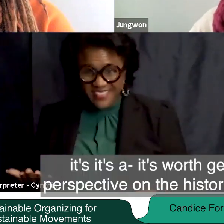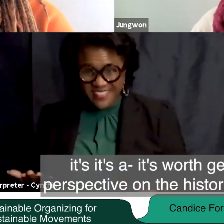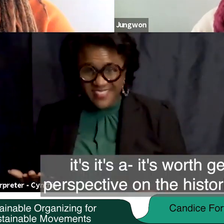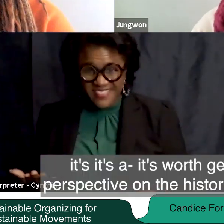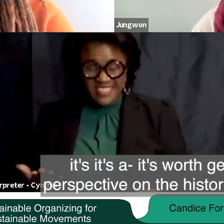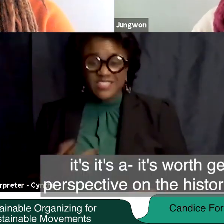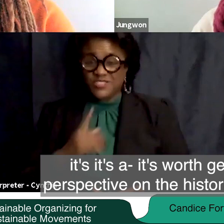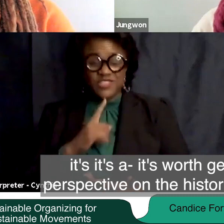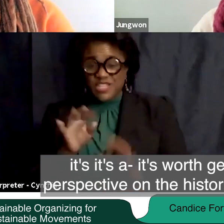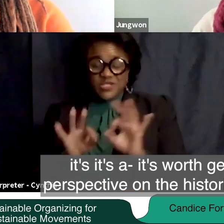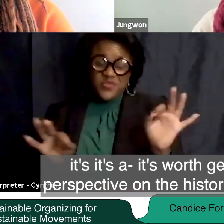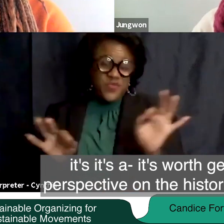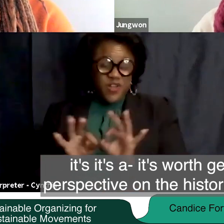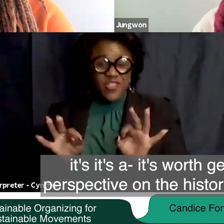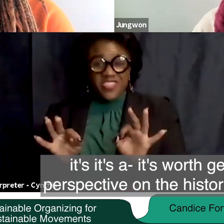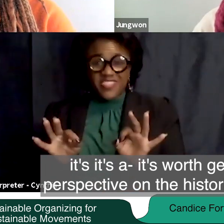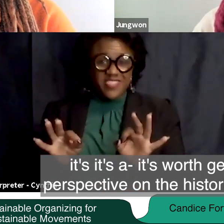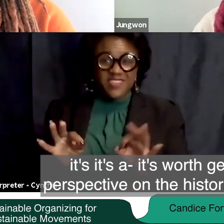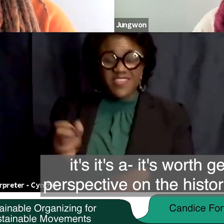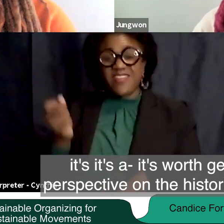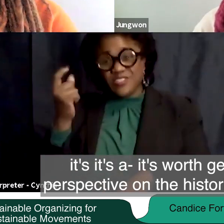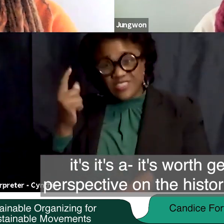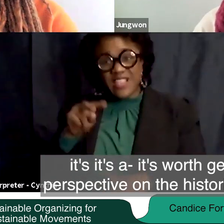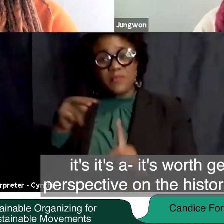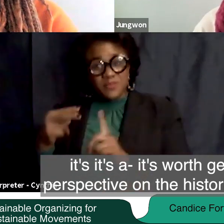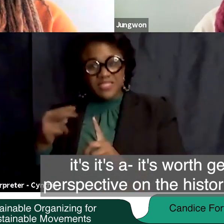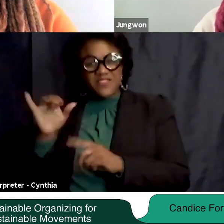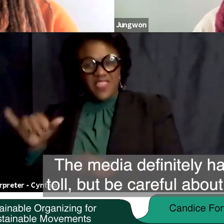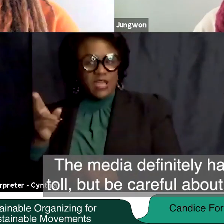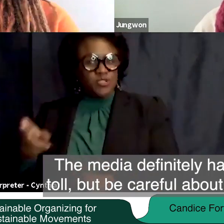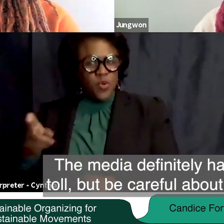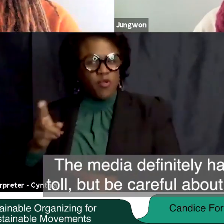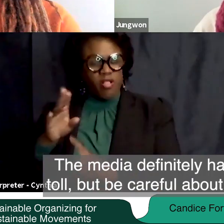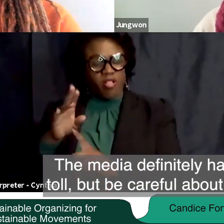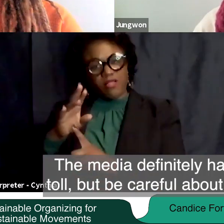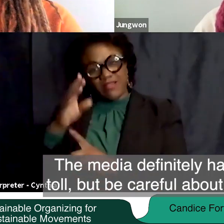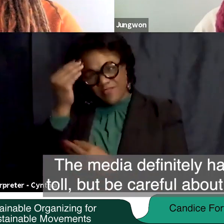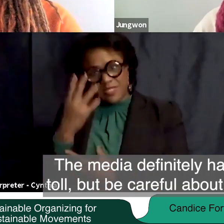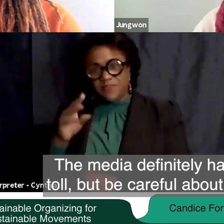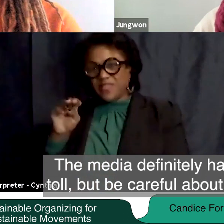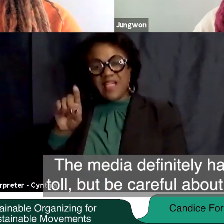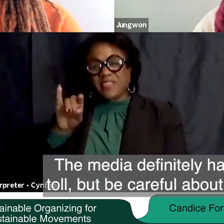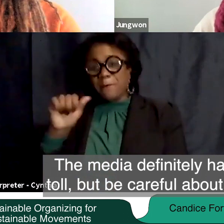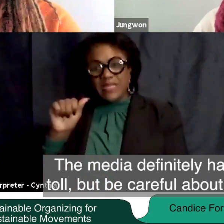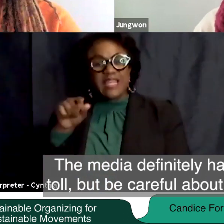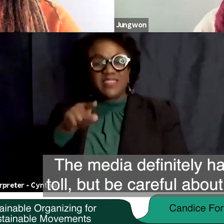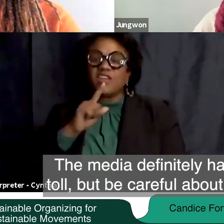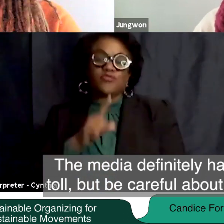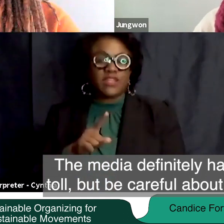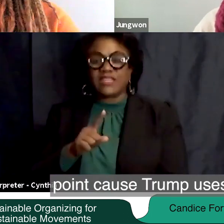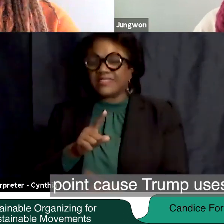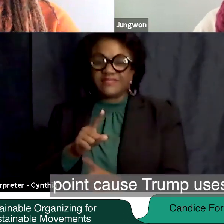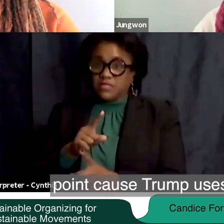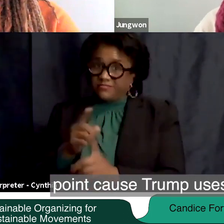just worth getting the perspective on the historical context. The media definitely has taken its toll, but be careful about